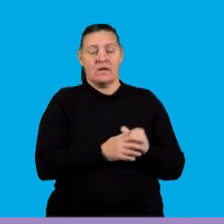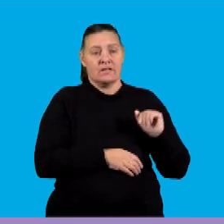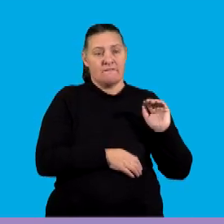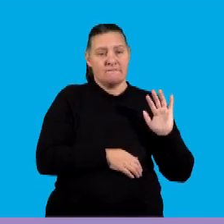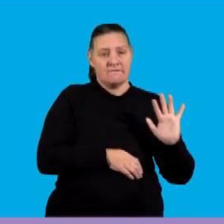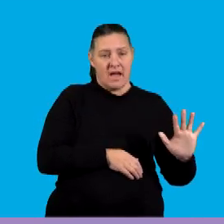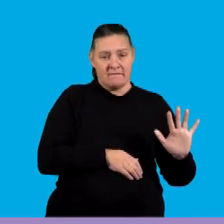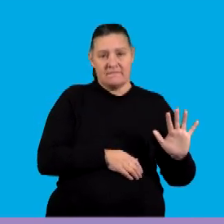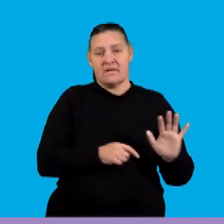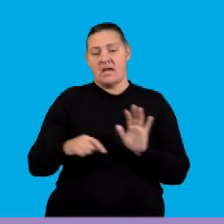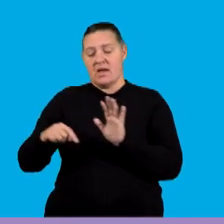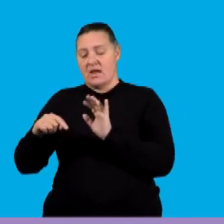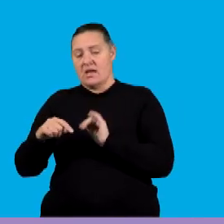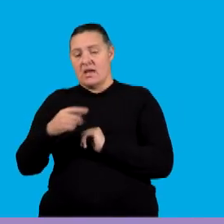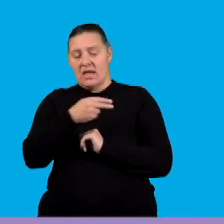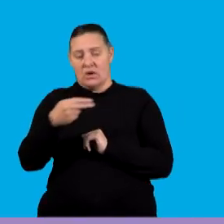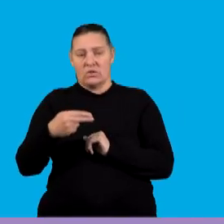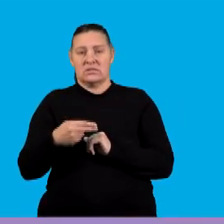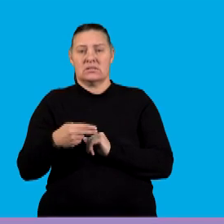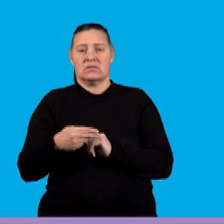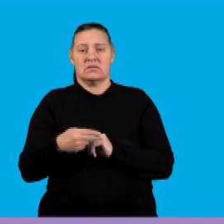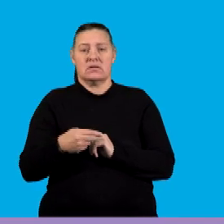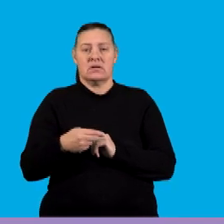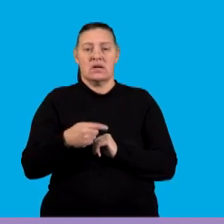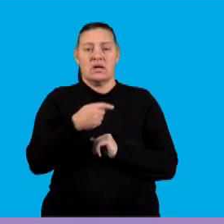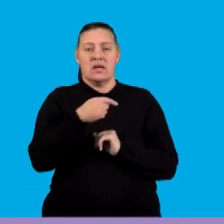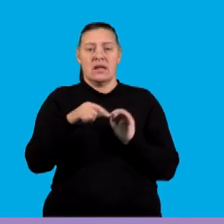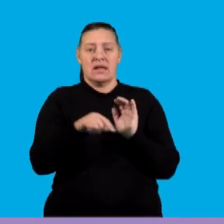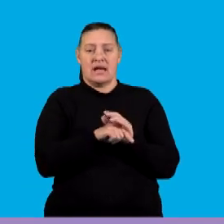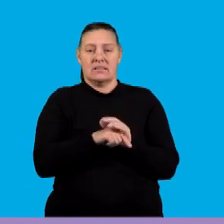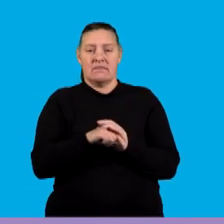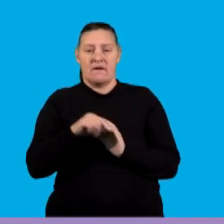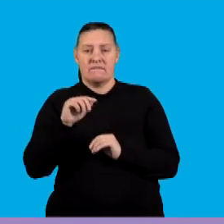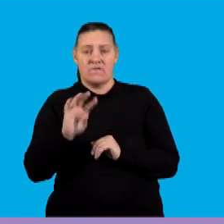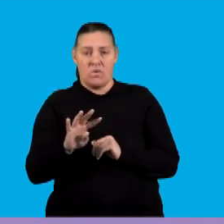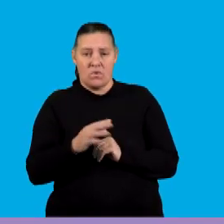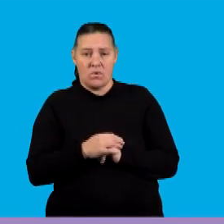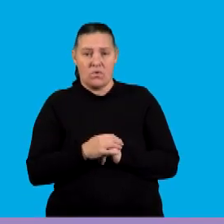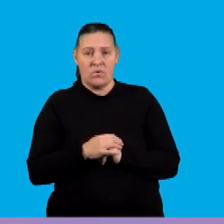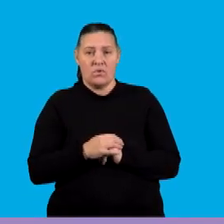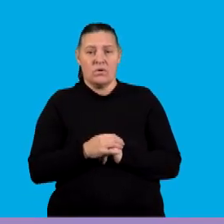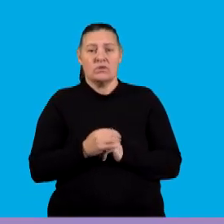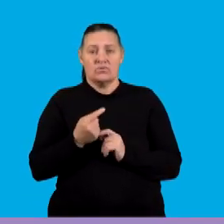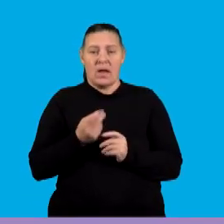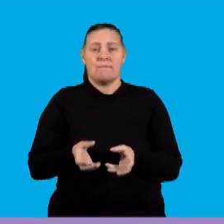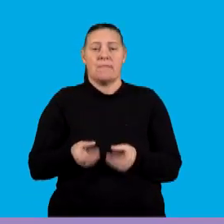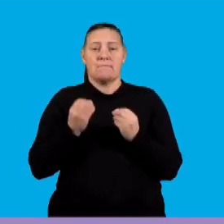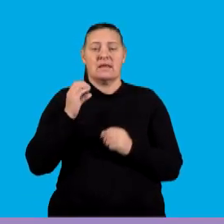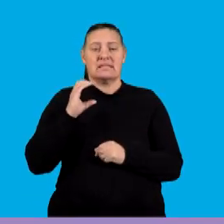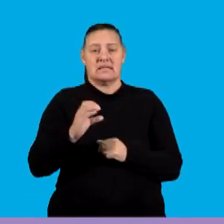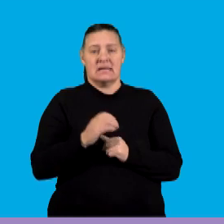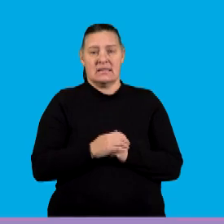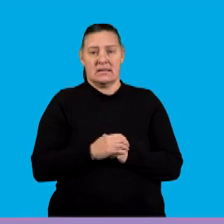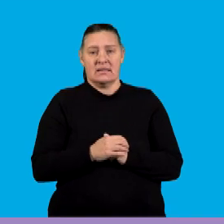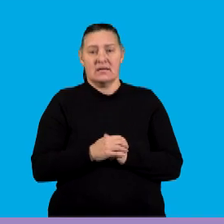x value, it's negative 4. Now 0 multiplied by negative 4 is 0. That leaves us with c and 5.